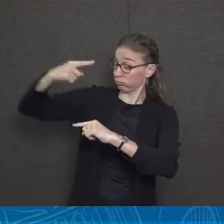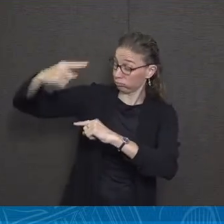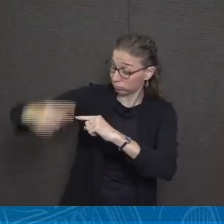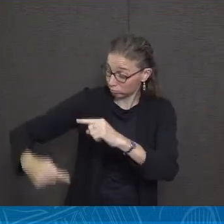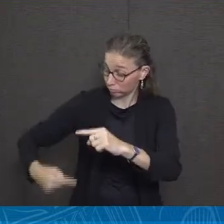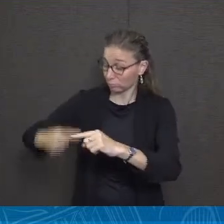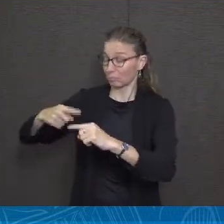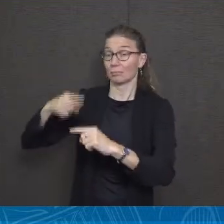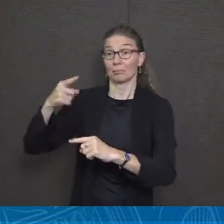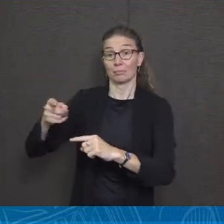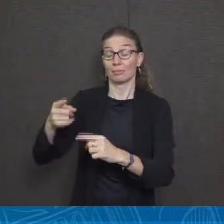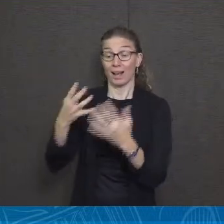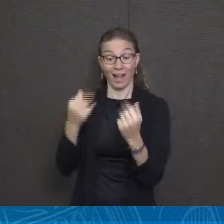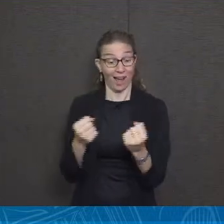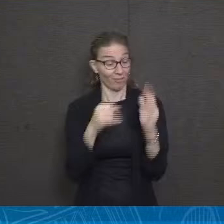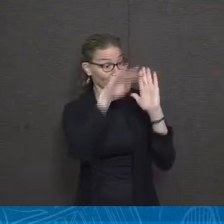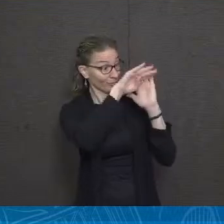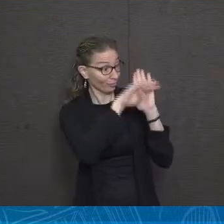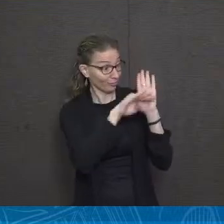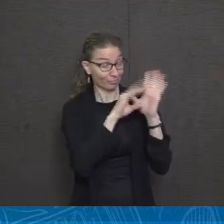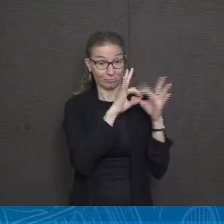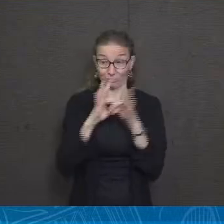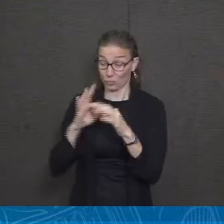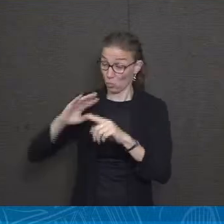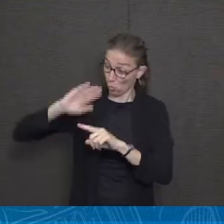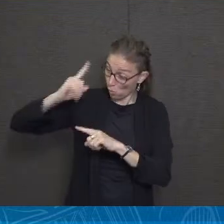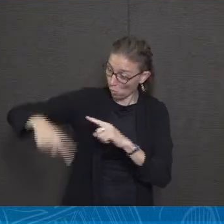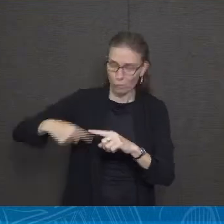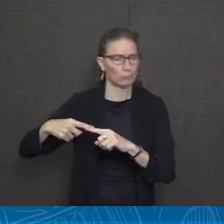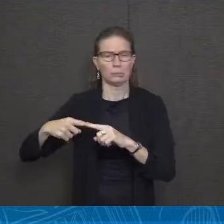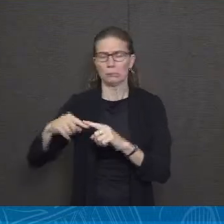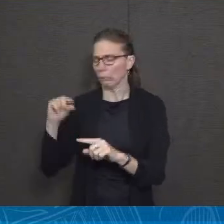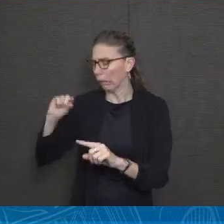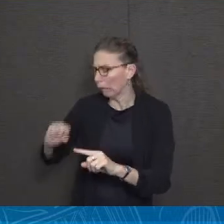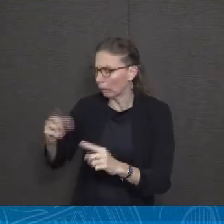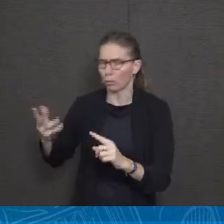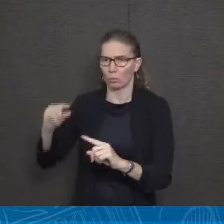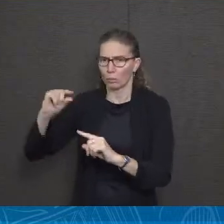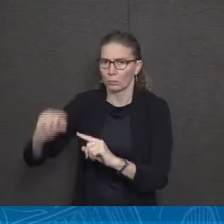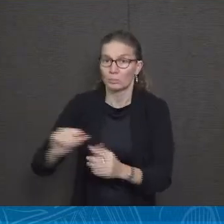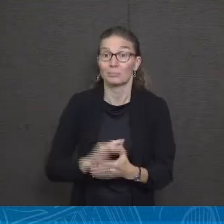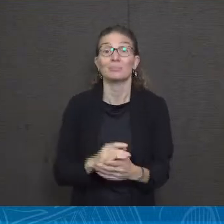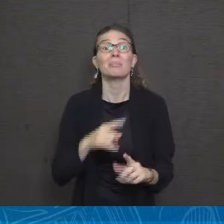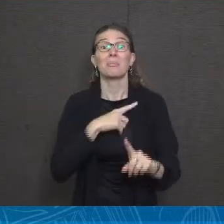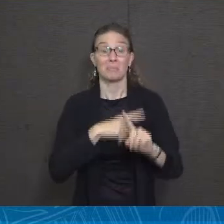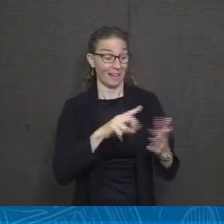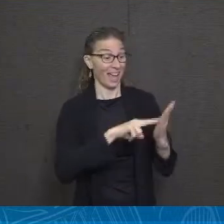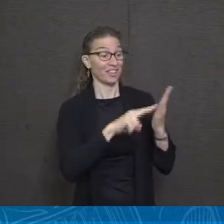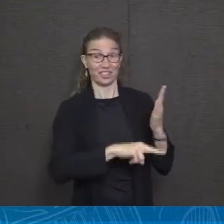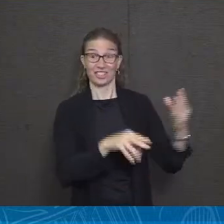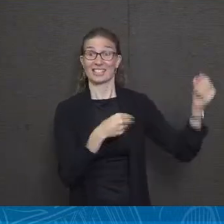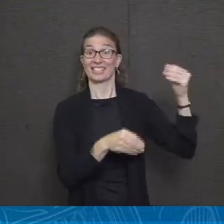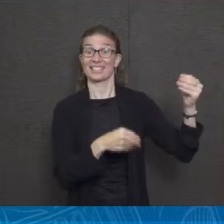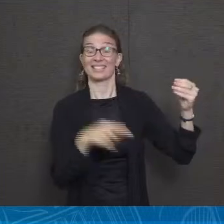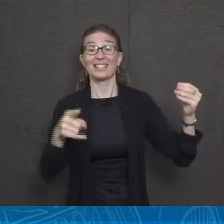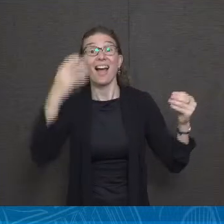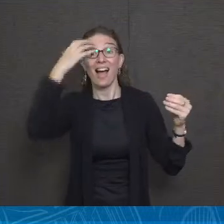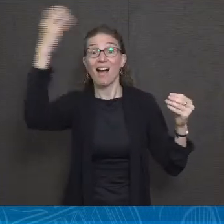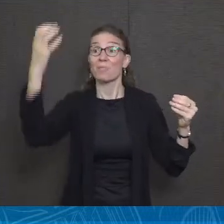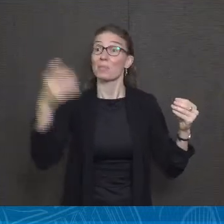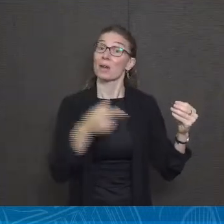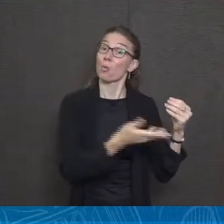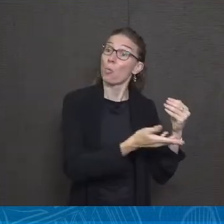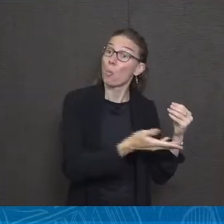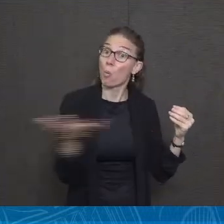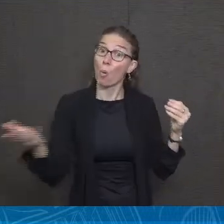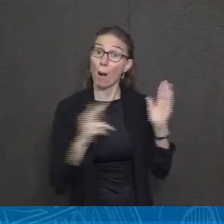those international treaties or conventions, only a number of governments have signed them, not everyone, they're not universal. So